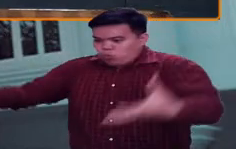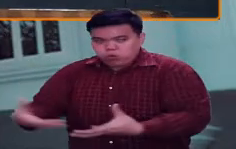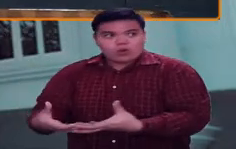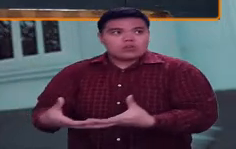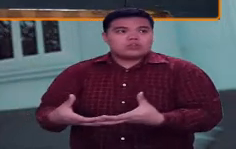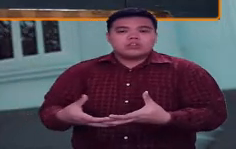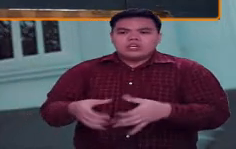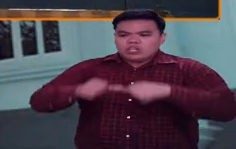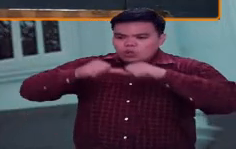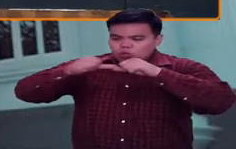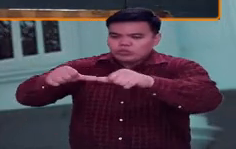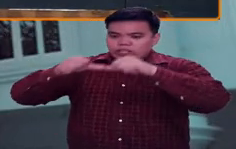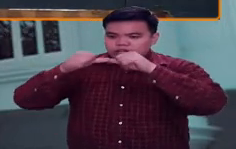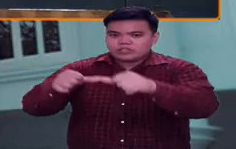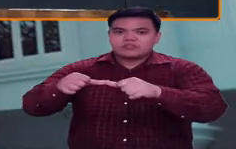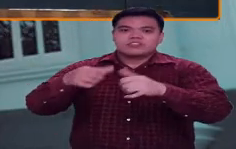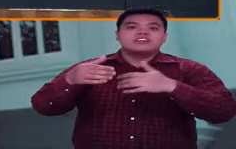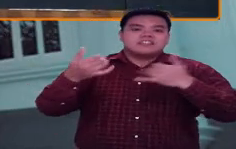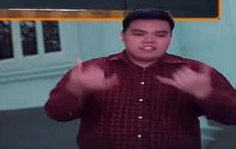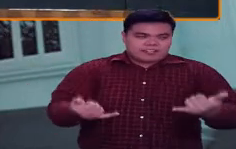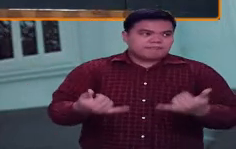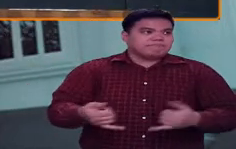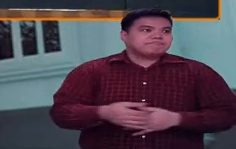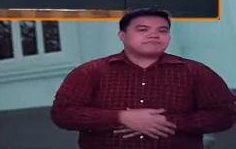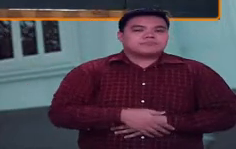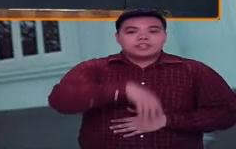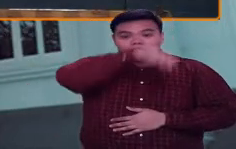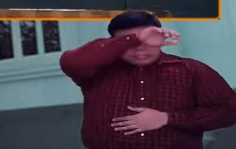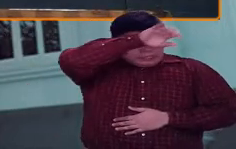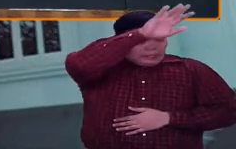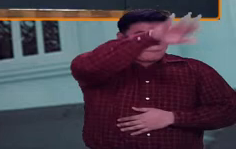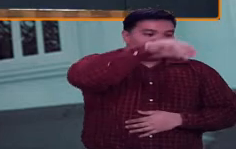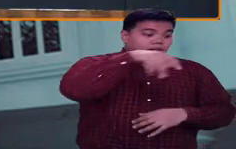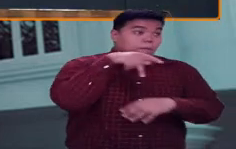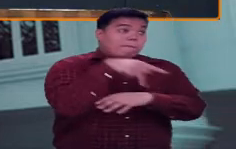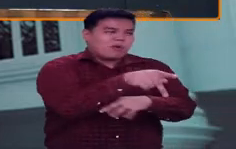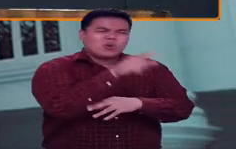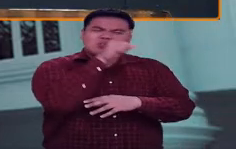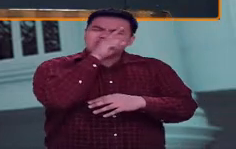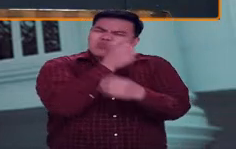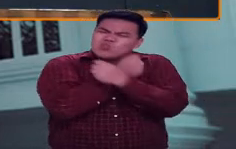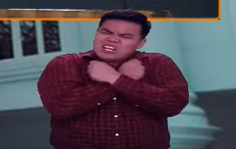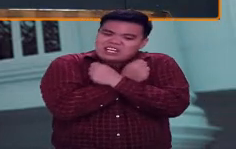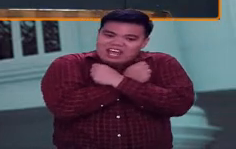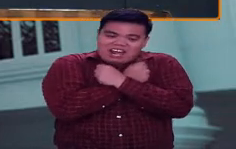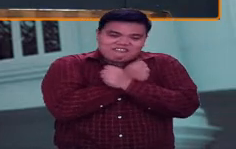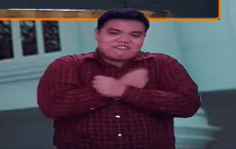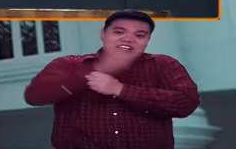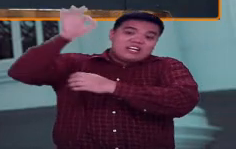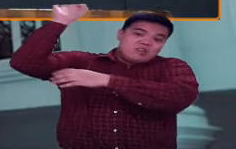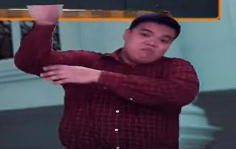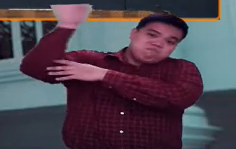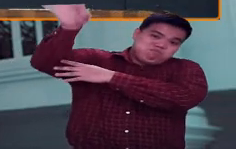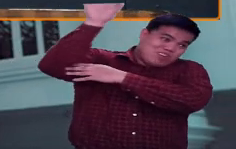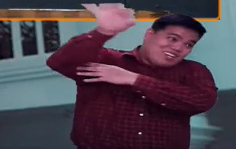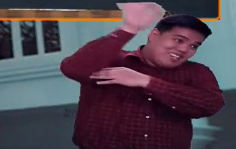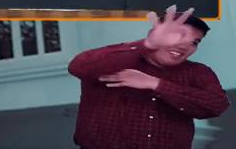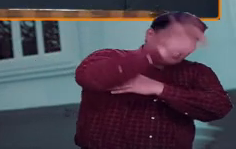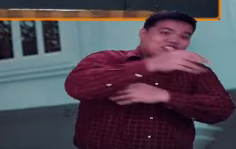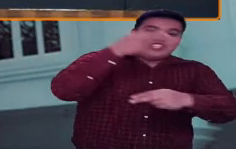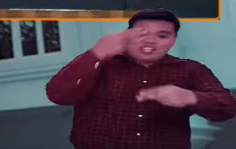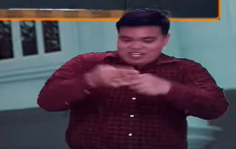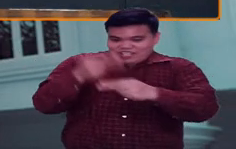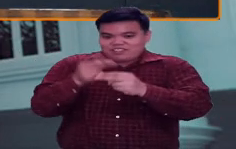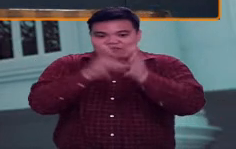day continues even today. Paul was obsessed with preaching the gospel where the name